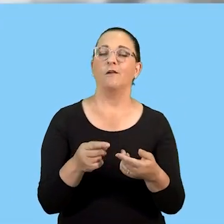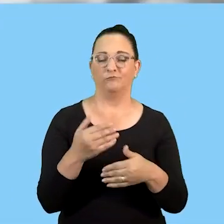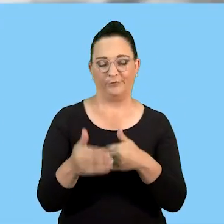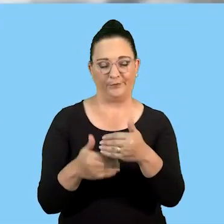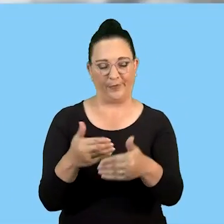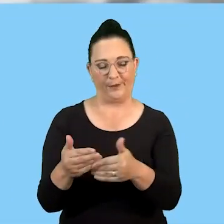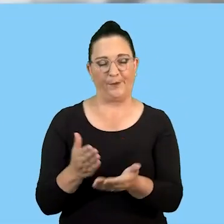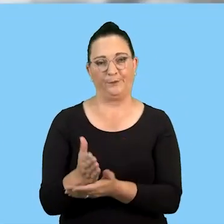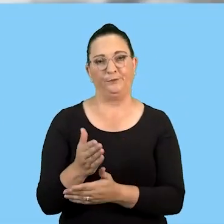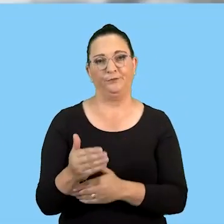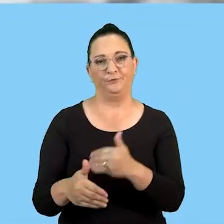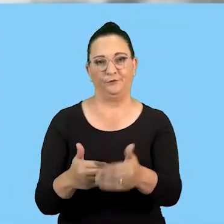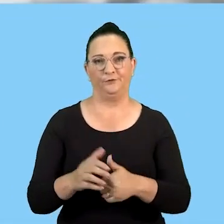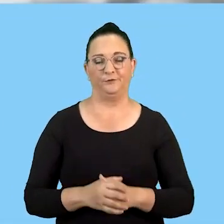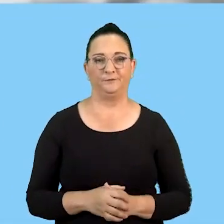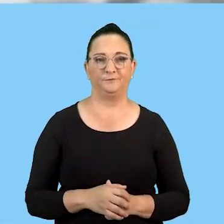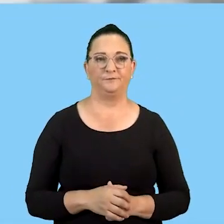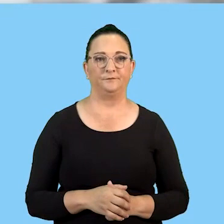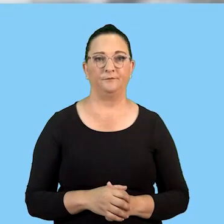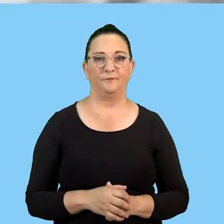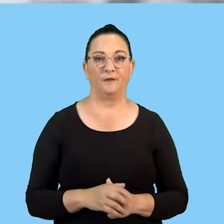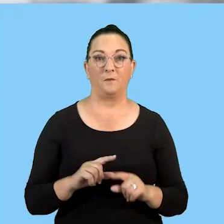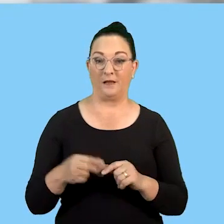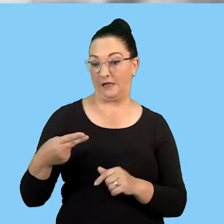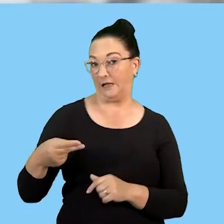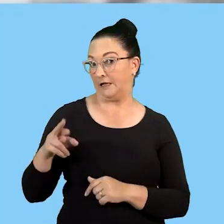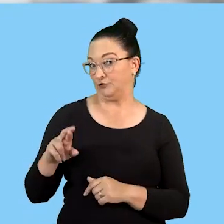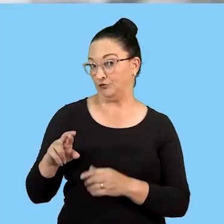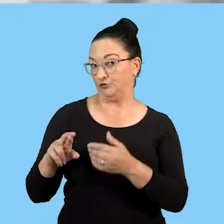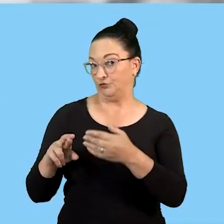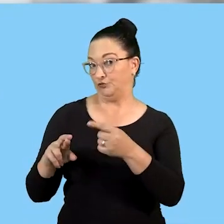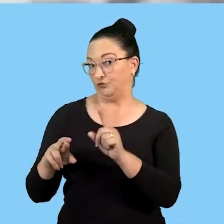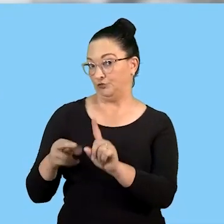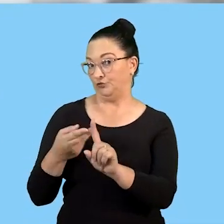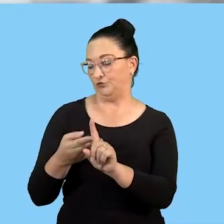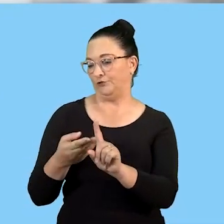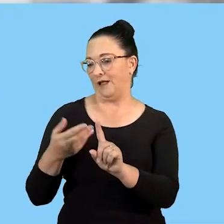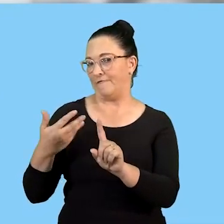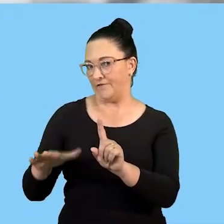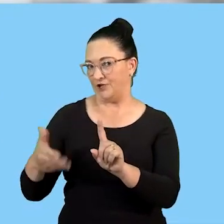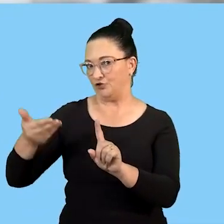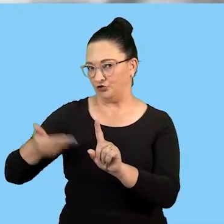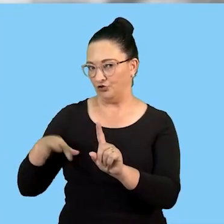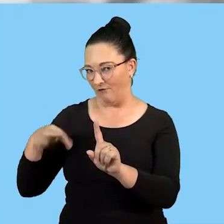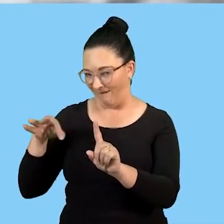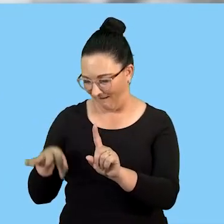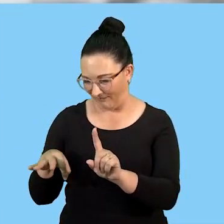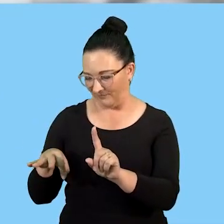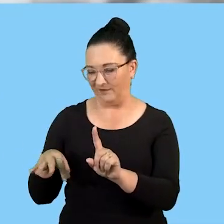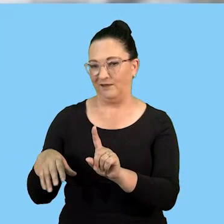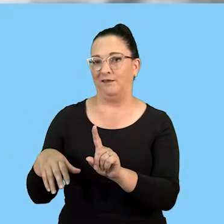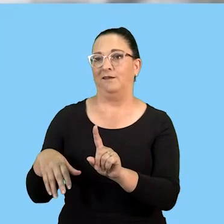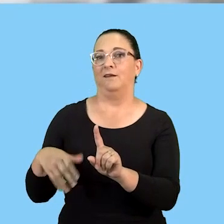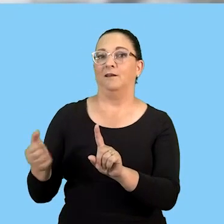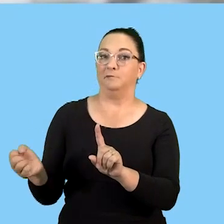will happen once the other human resource activities have happened. So this is when the business has recruited